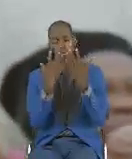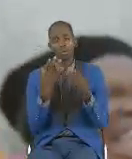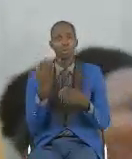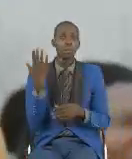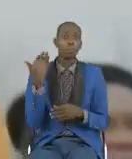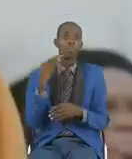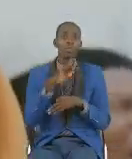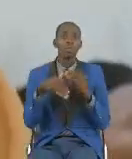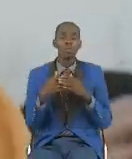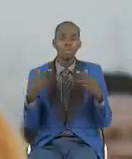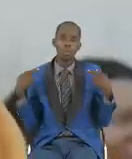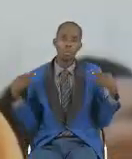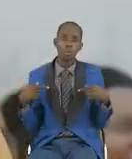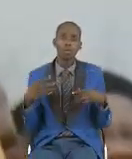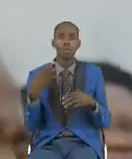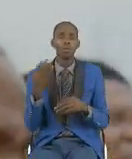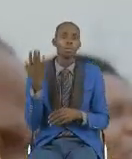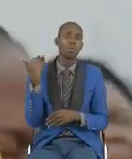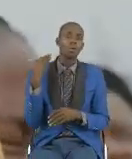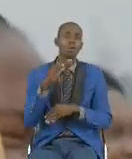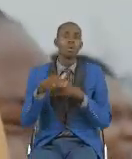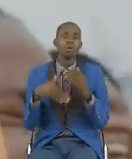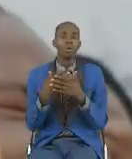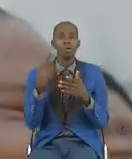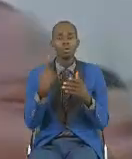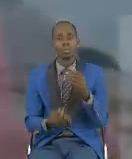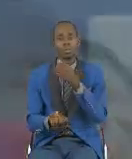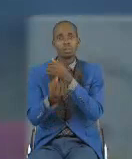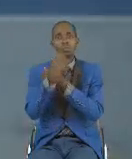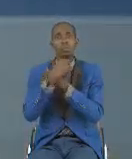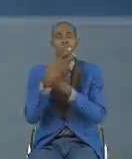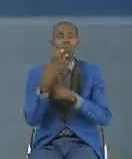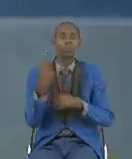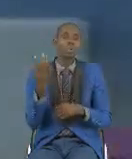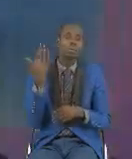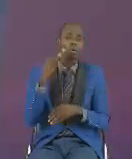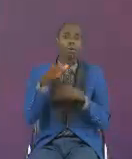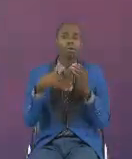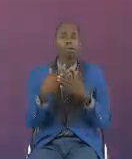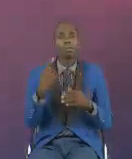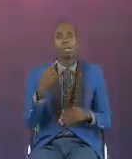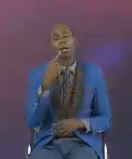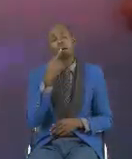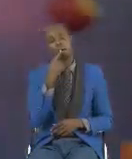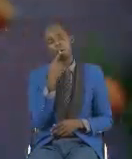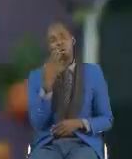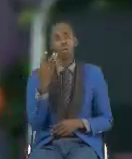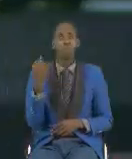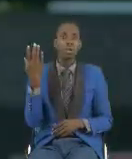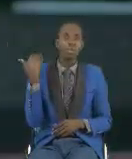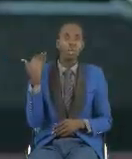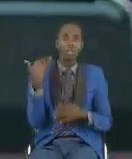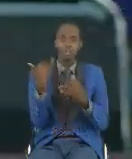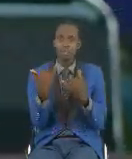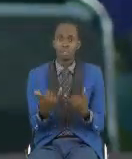the past, all the defeats of the past, all the regrets of the past. Now, by